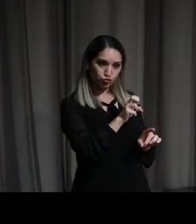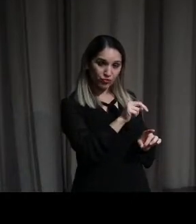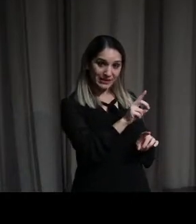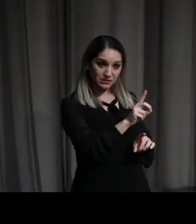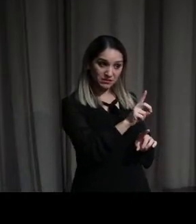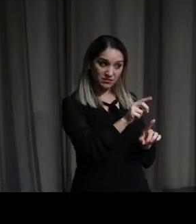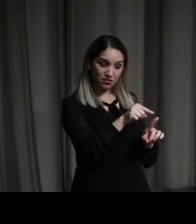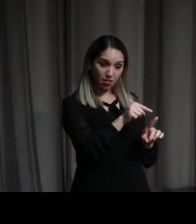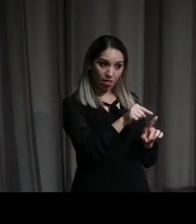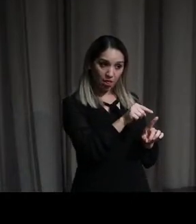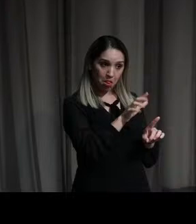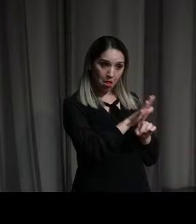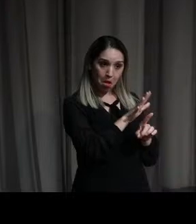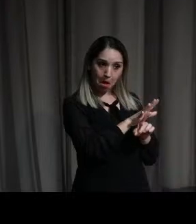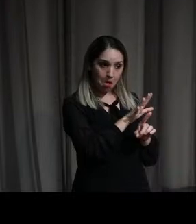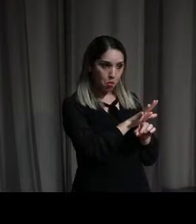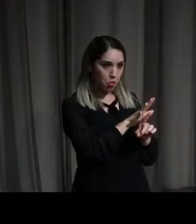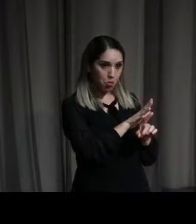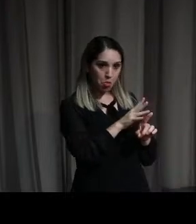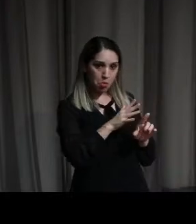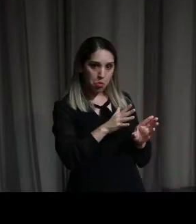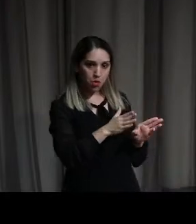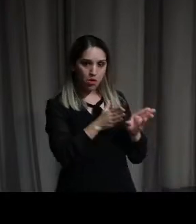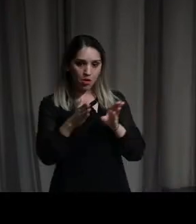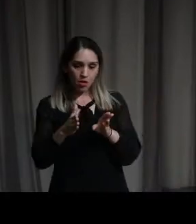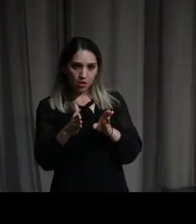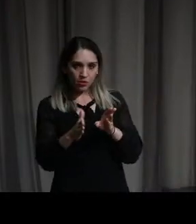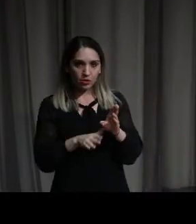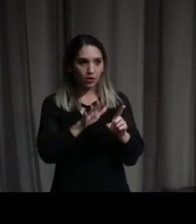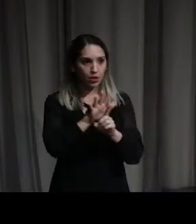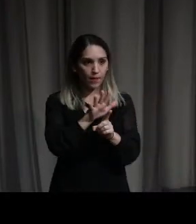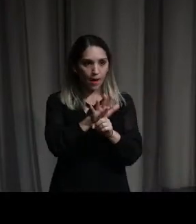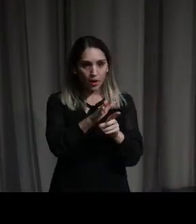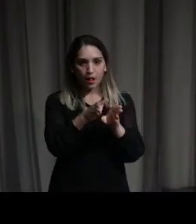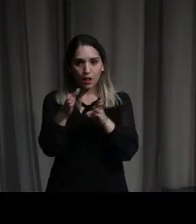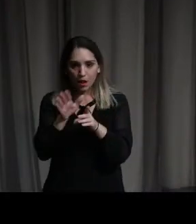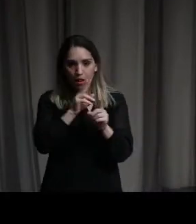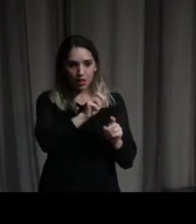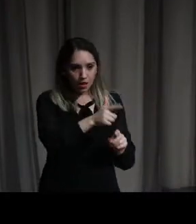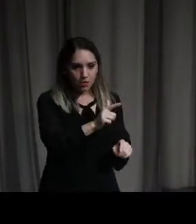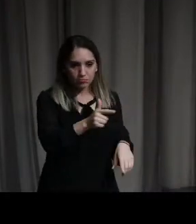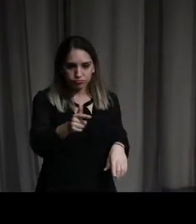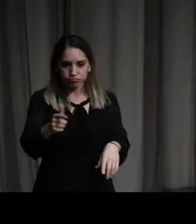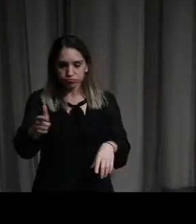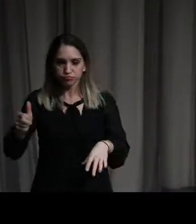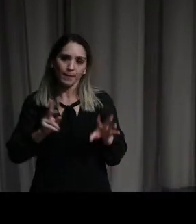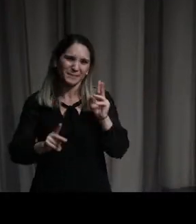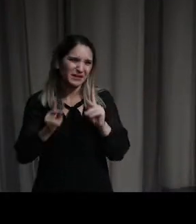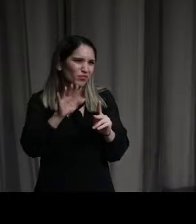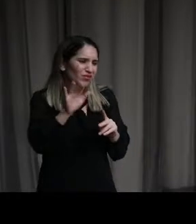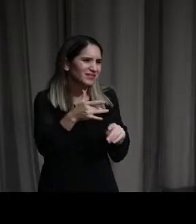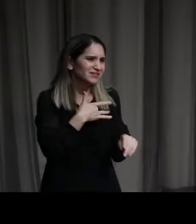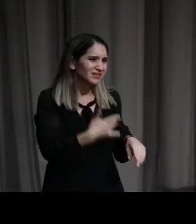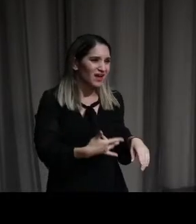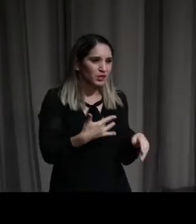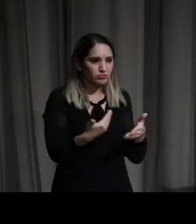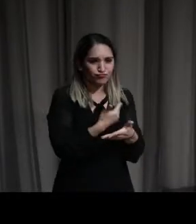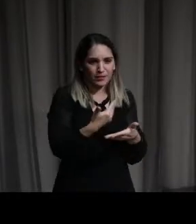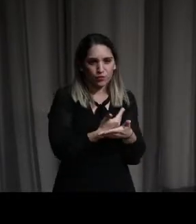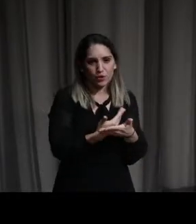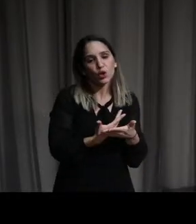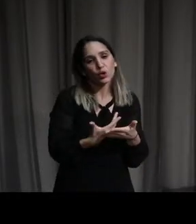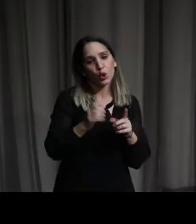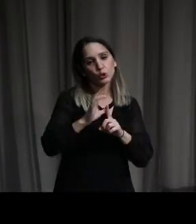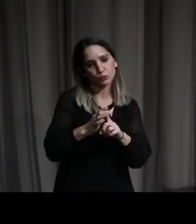she's not, then they move on to the next group. Right. It's very typical of contemporary culture.